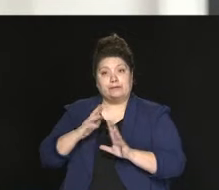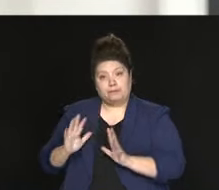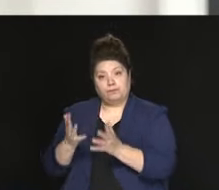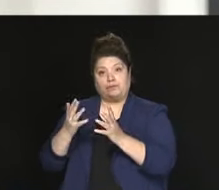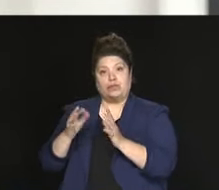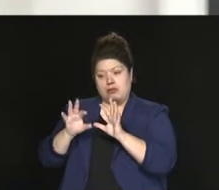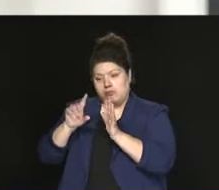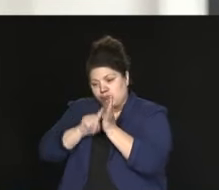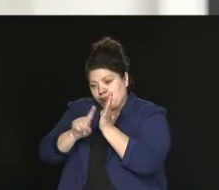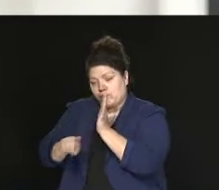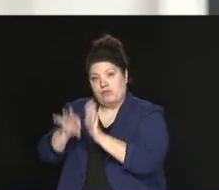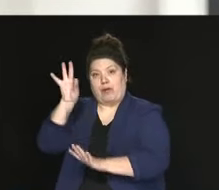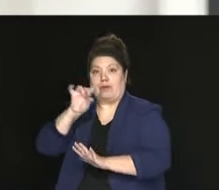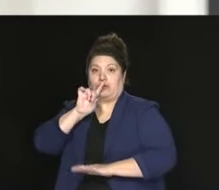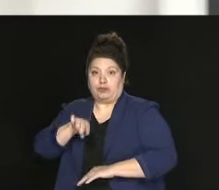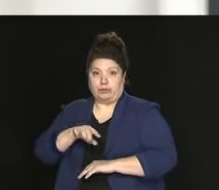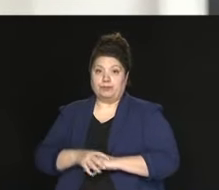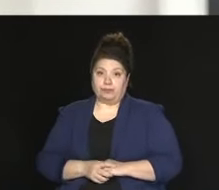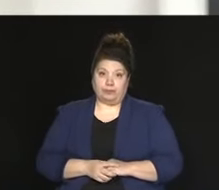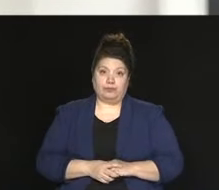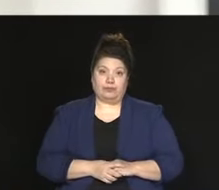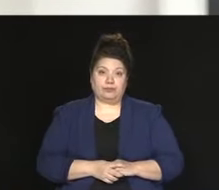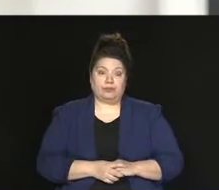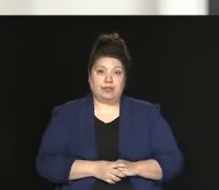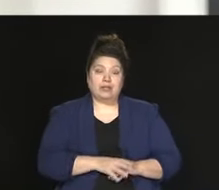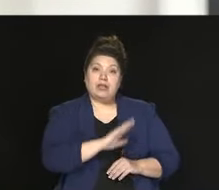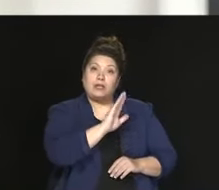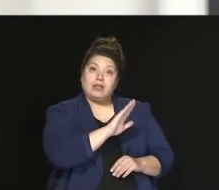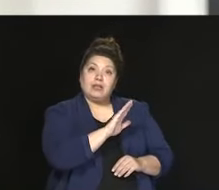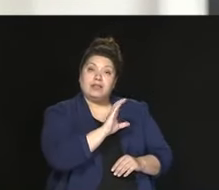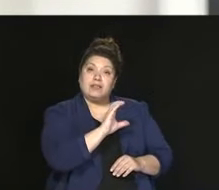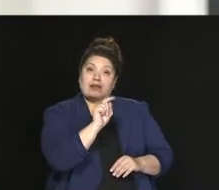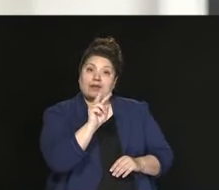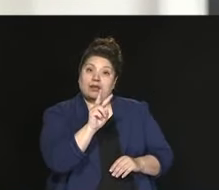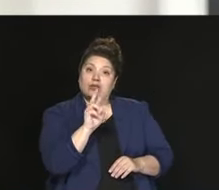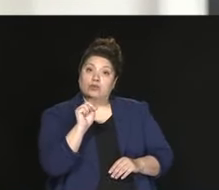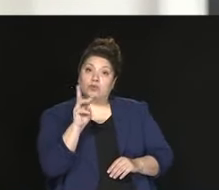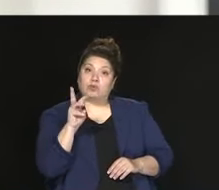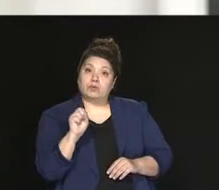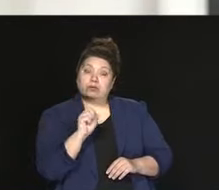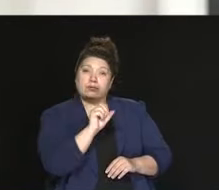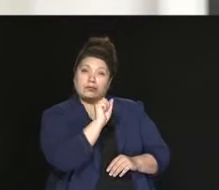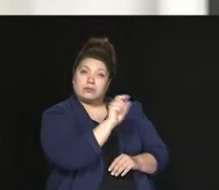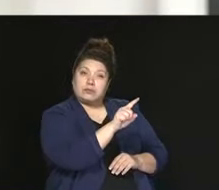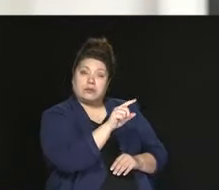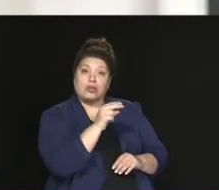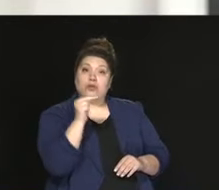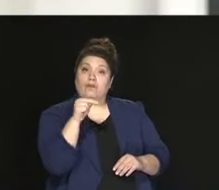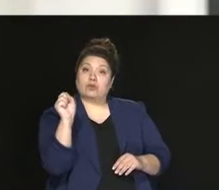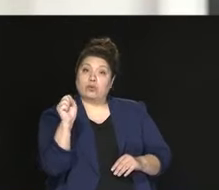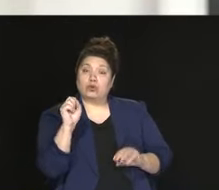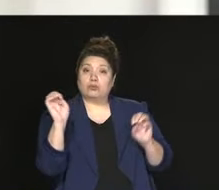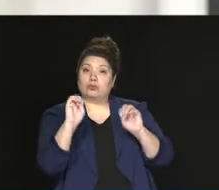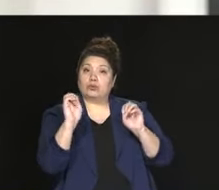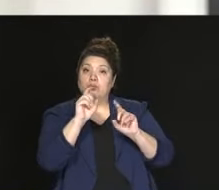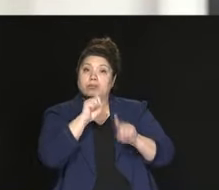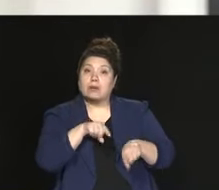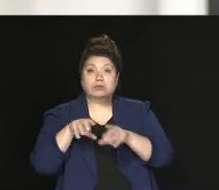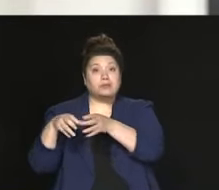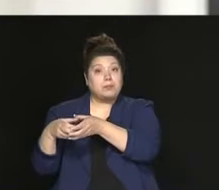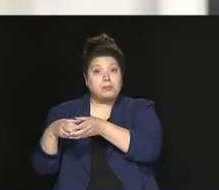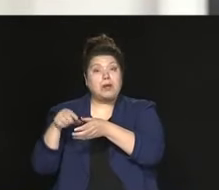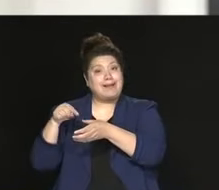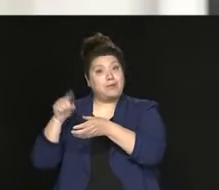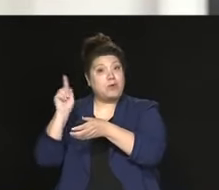those questions are answered. Ian Wood, CTV News. Prime Minister, the Nova Scotia emergency response teams in